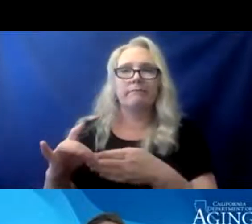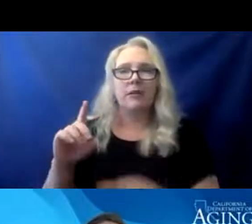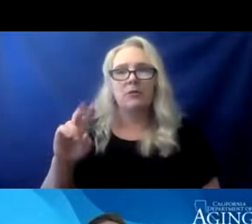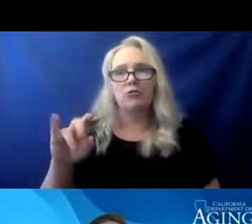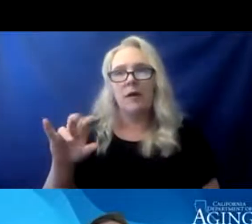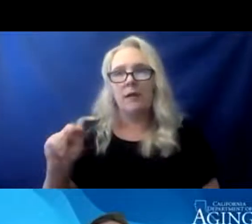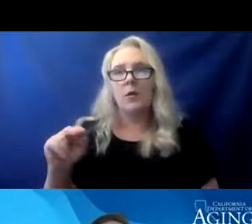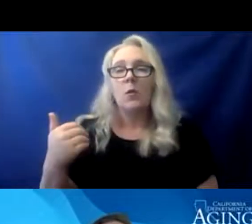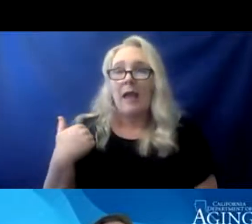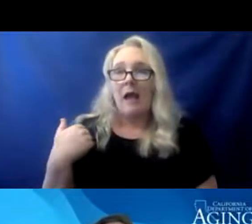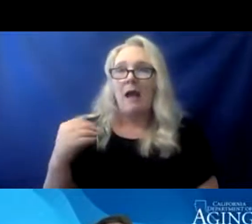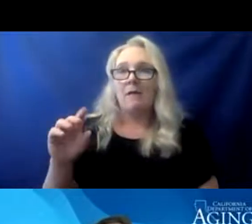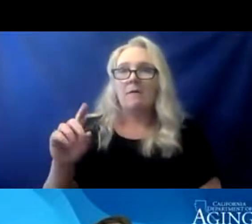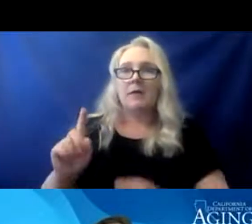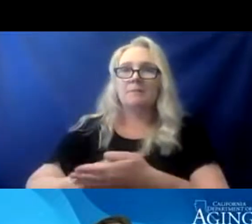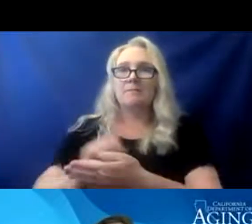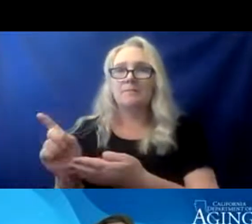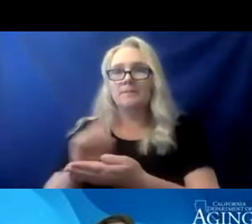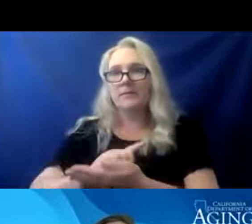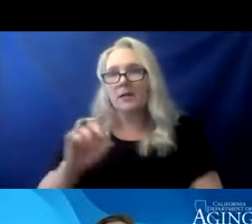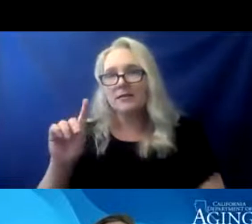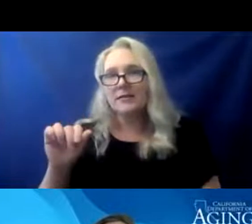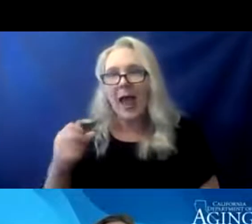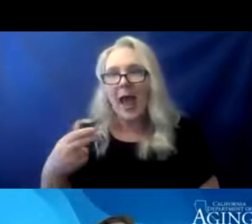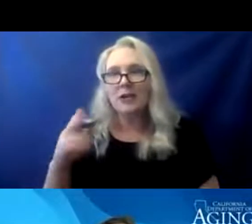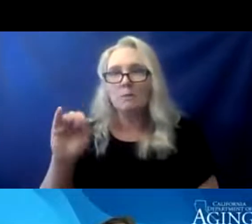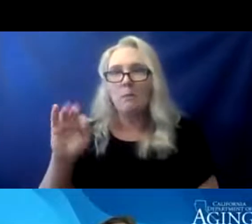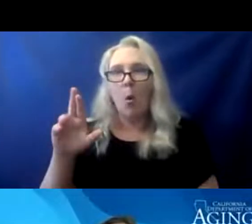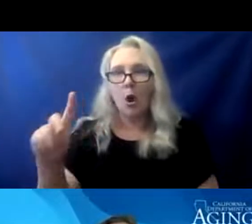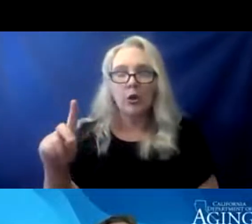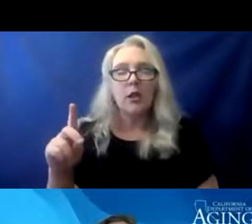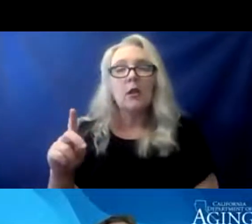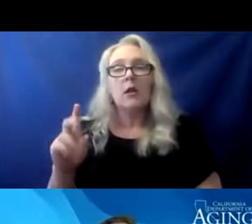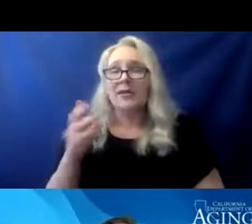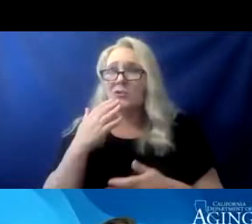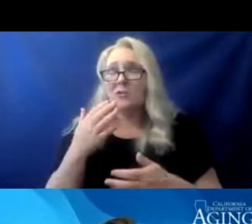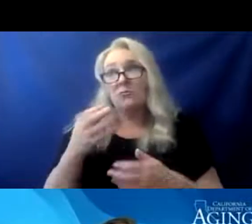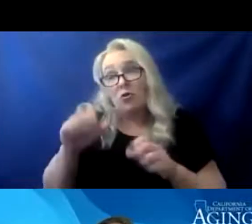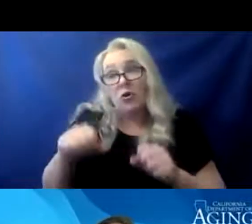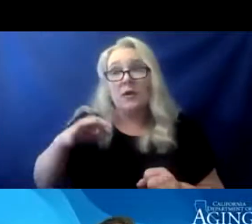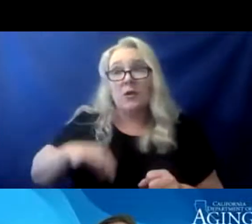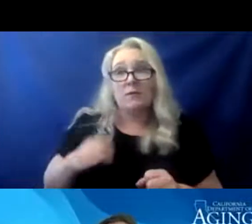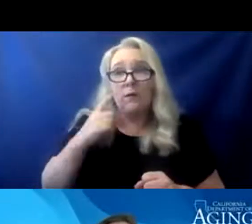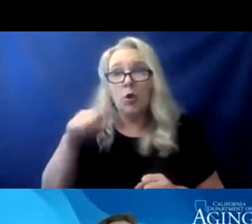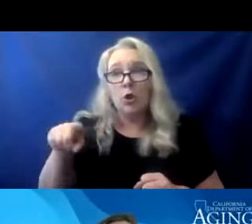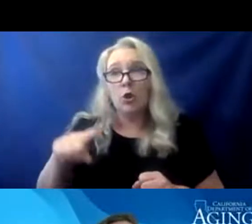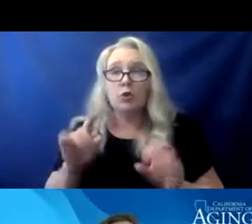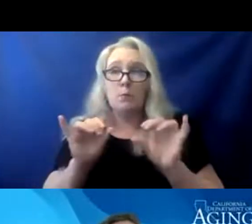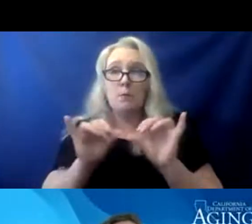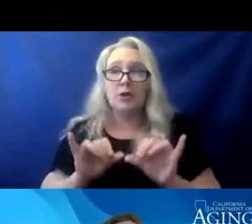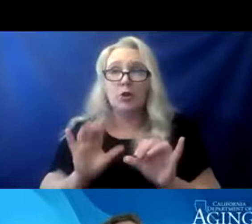for aging, where it is and how it can be useful to you in measuring our progress and continually